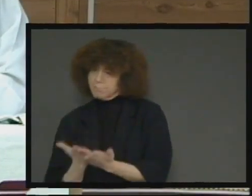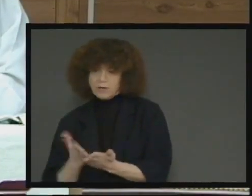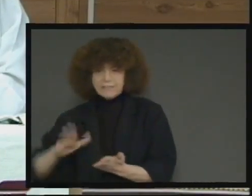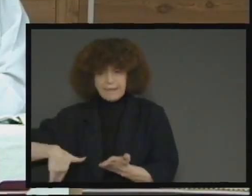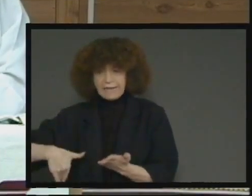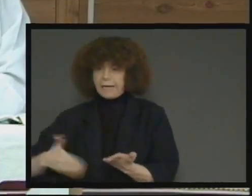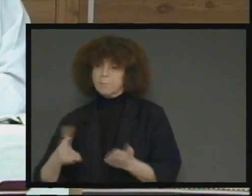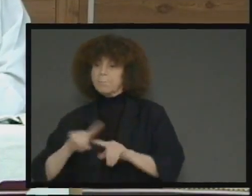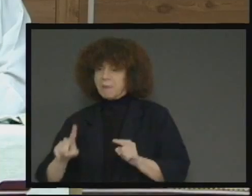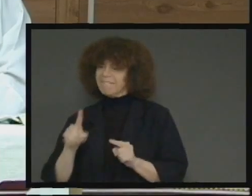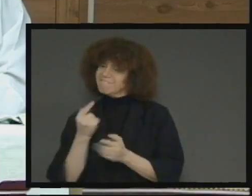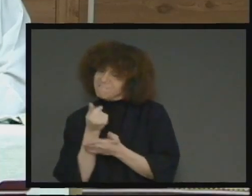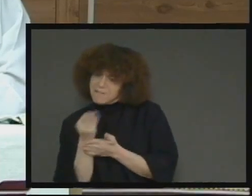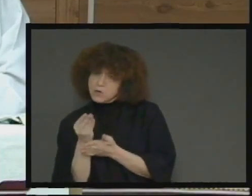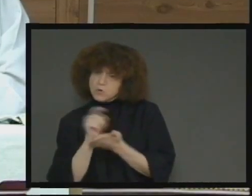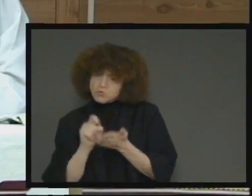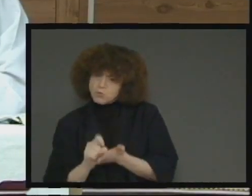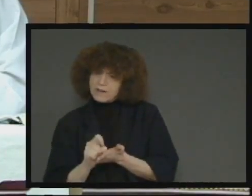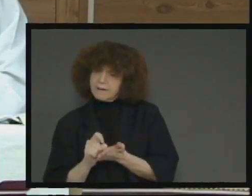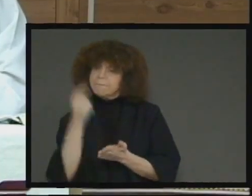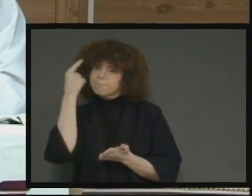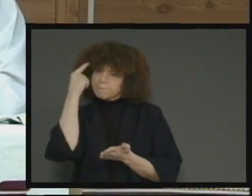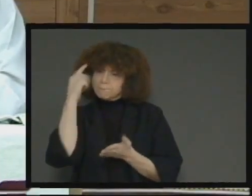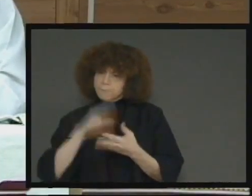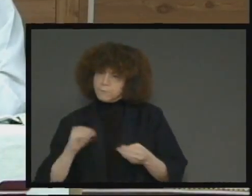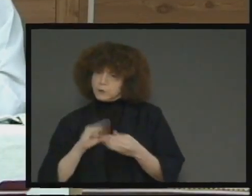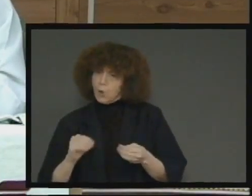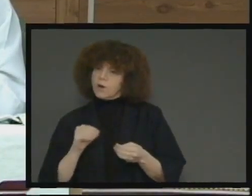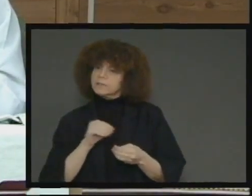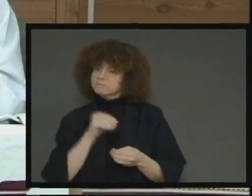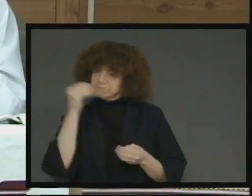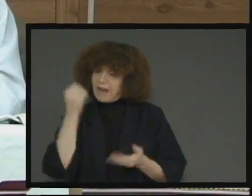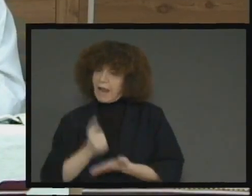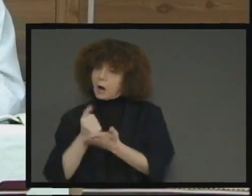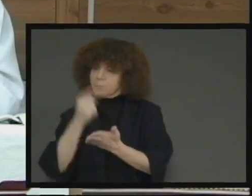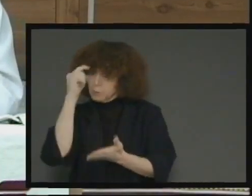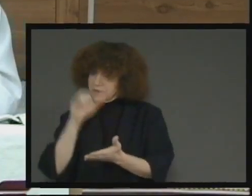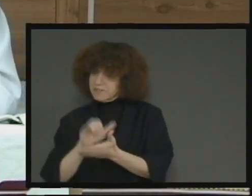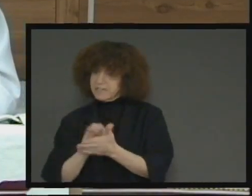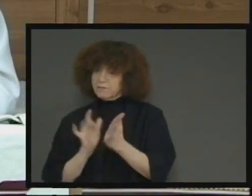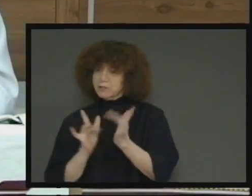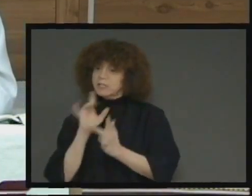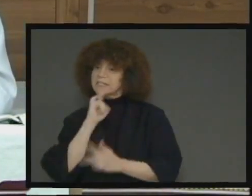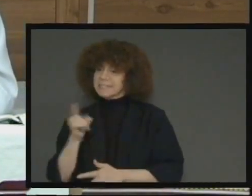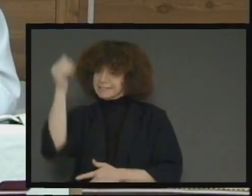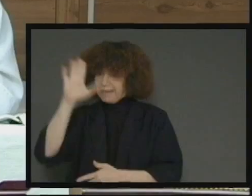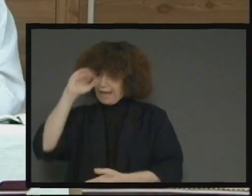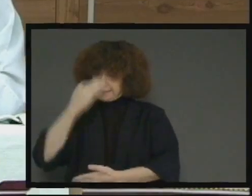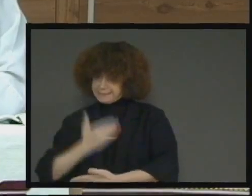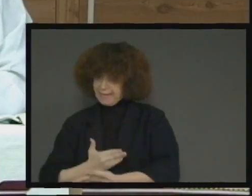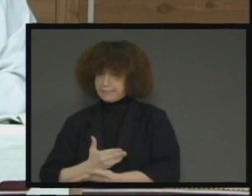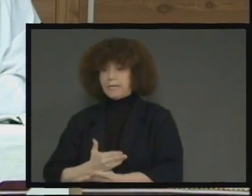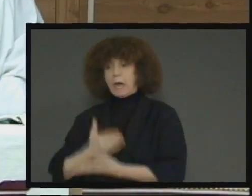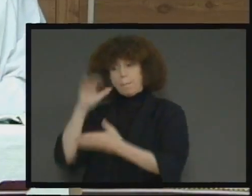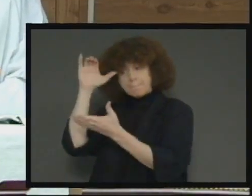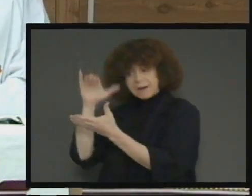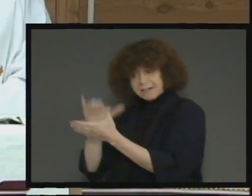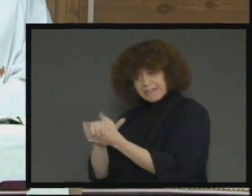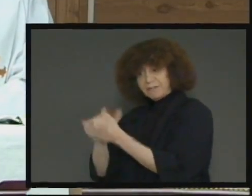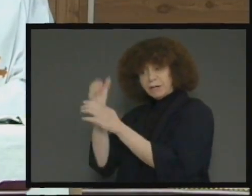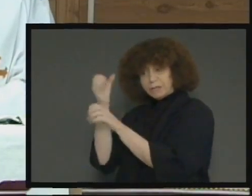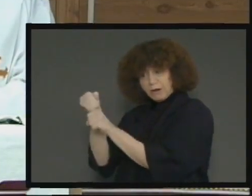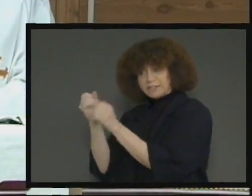that Christ died for our sins in accordance with the Scriptures, that he was buried, and that he was raised on the